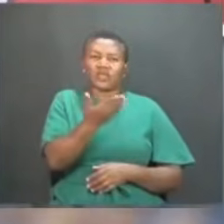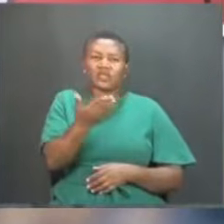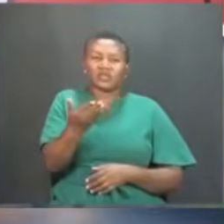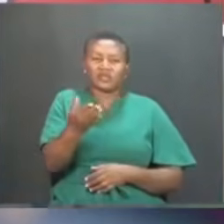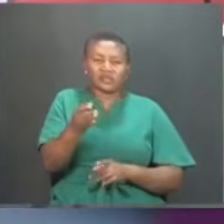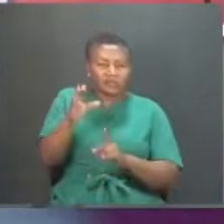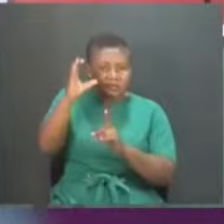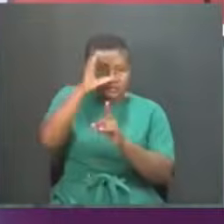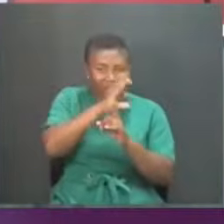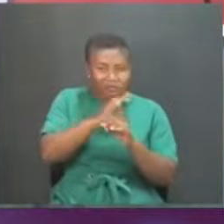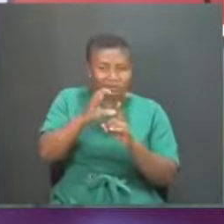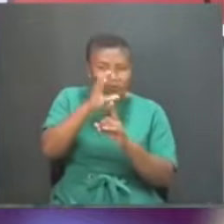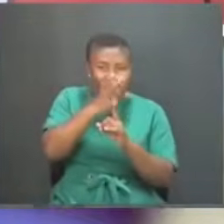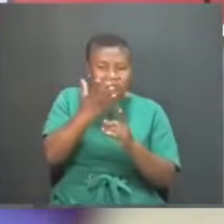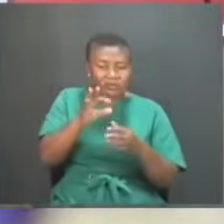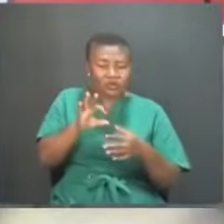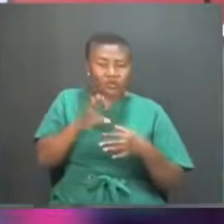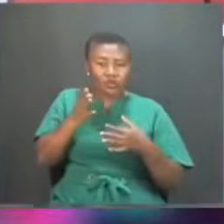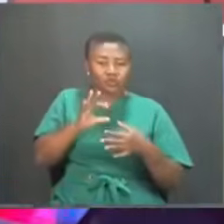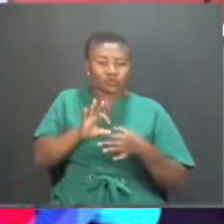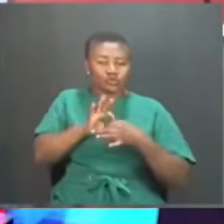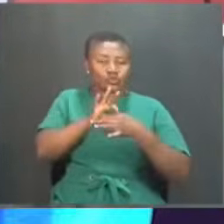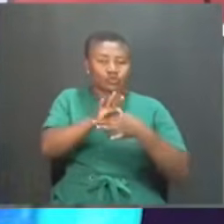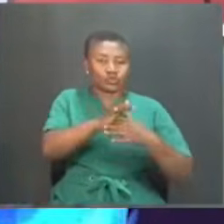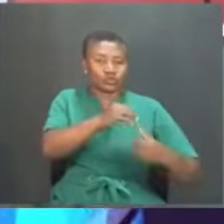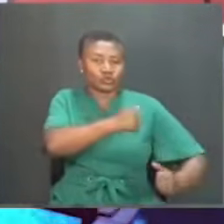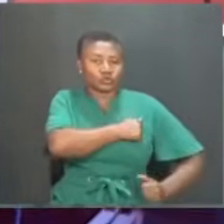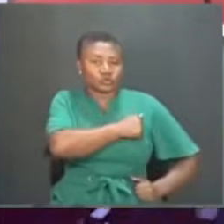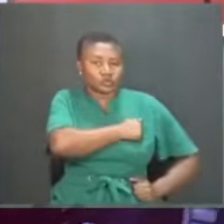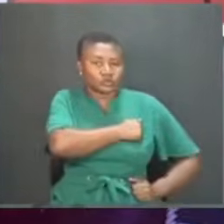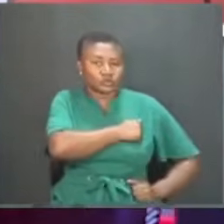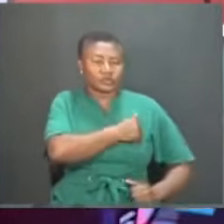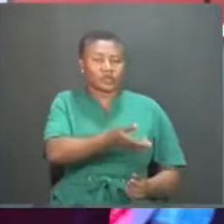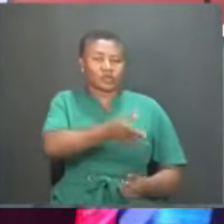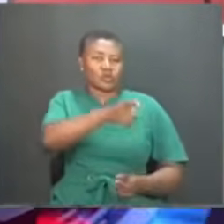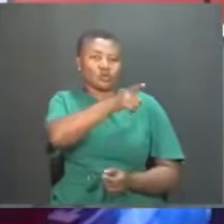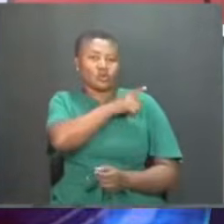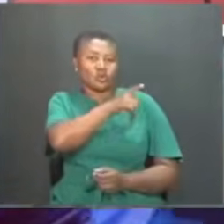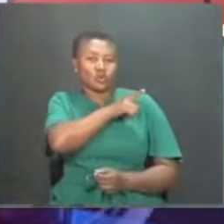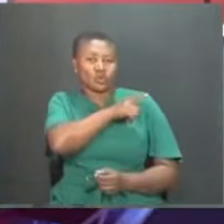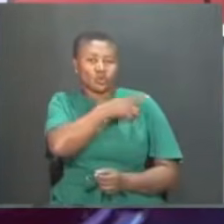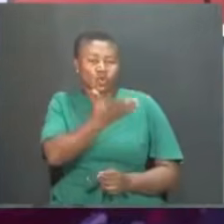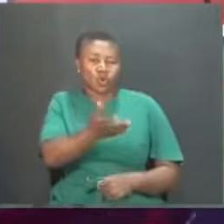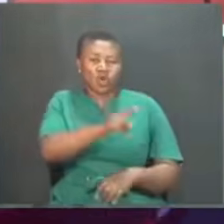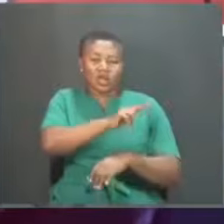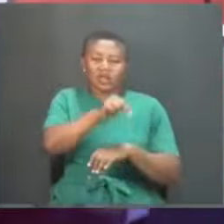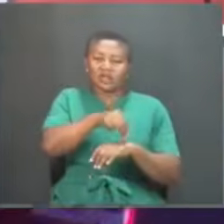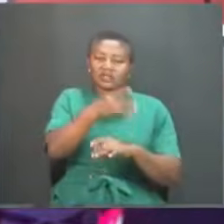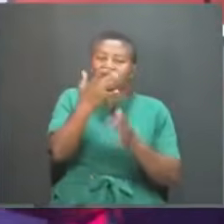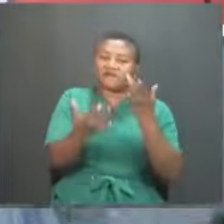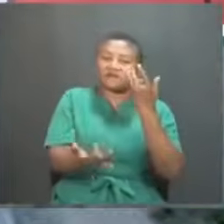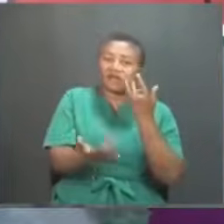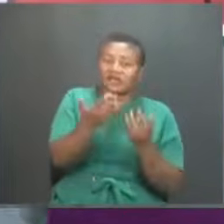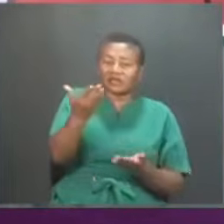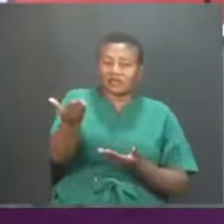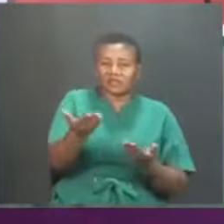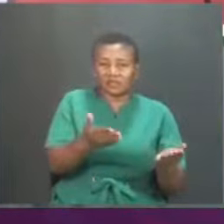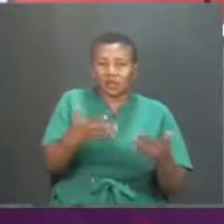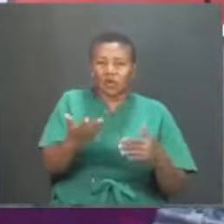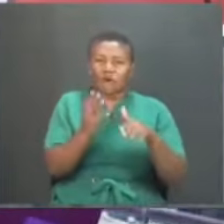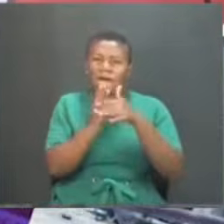is to join the Ghana Armed Forces, join police, or join National Fire Service, or